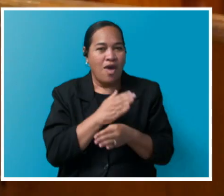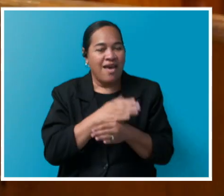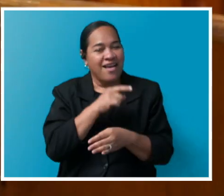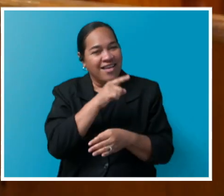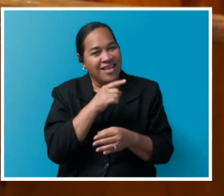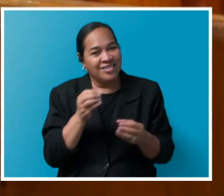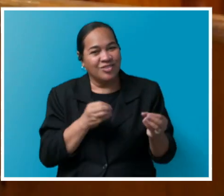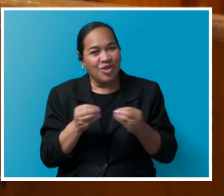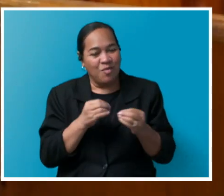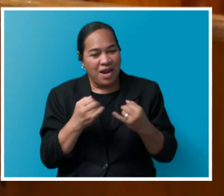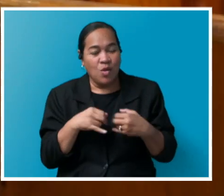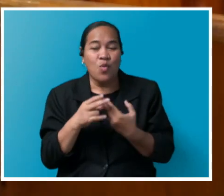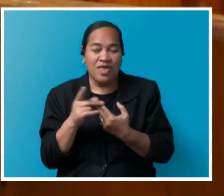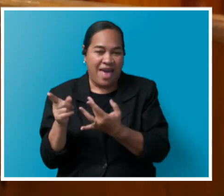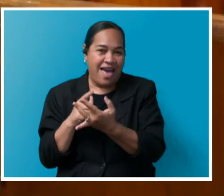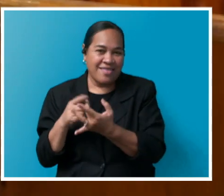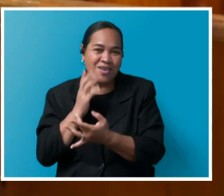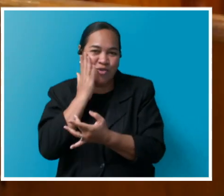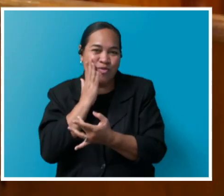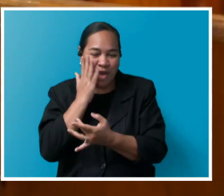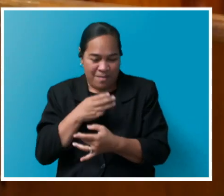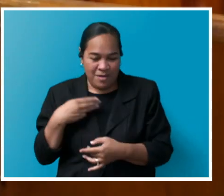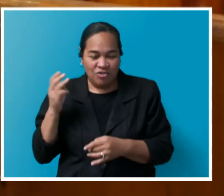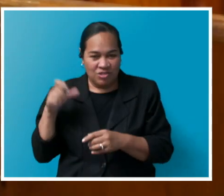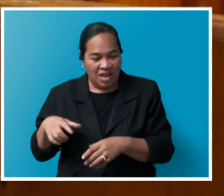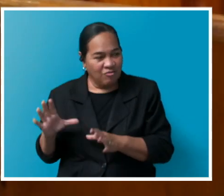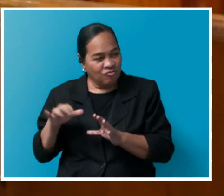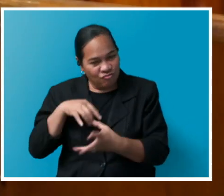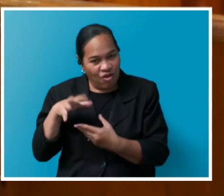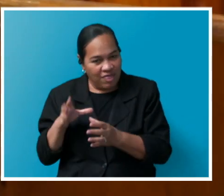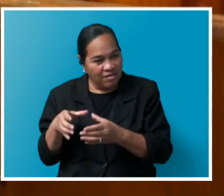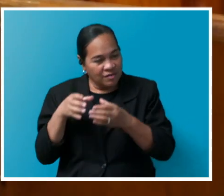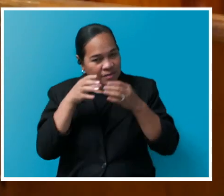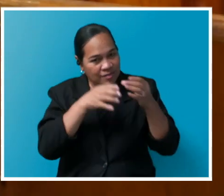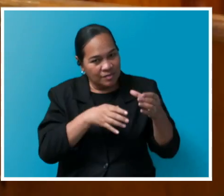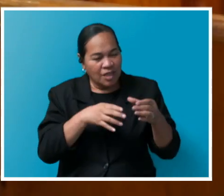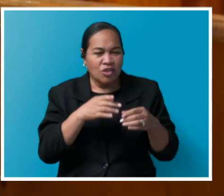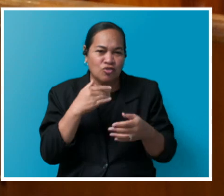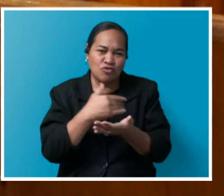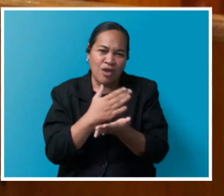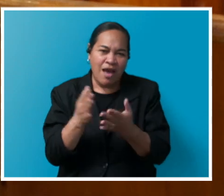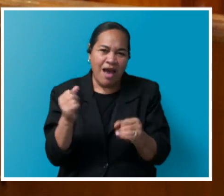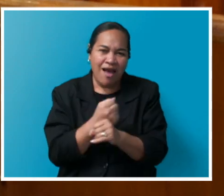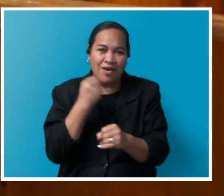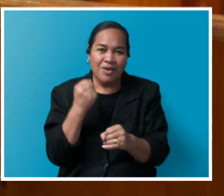the European missionaries in Fiji at the time to spread the good news.